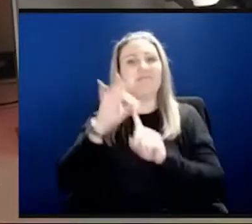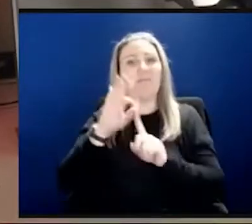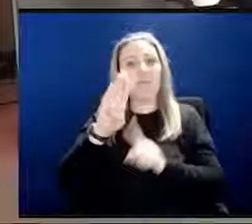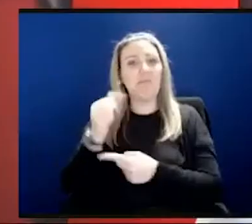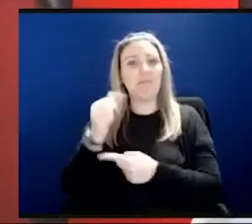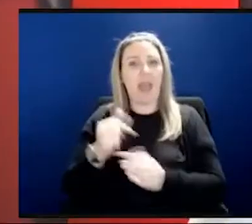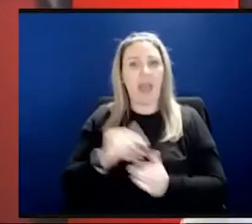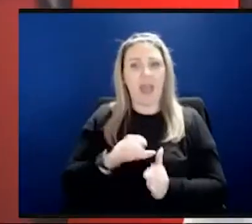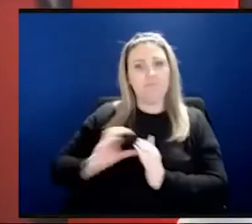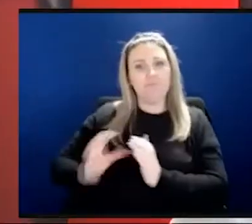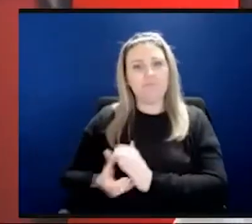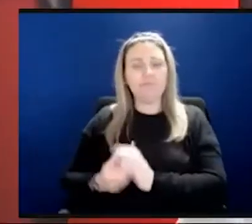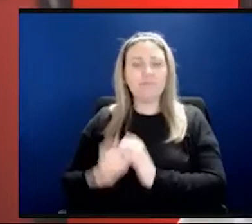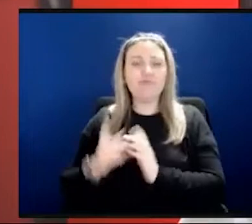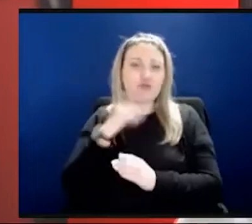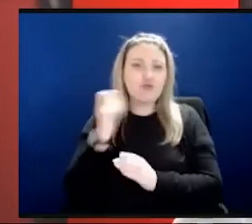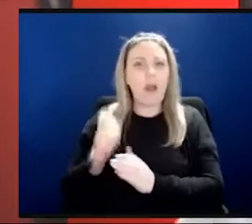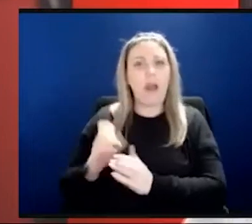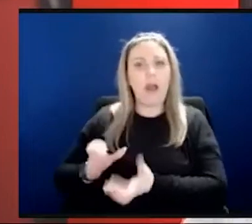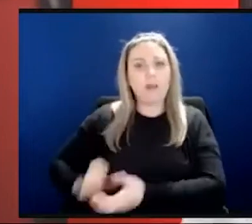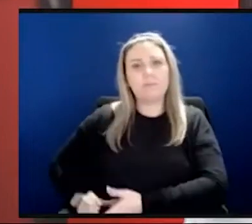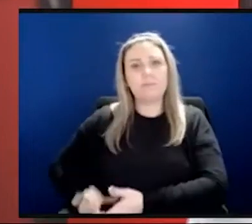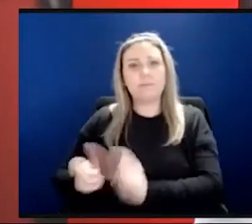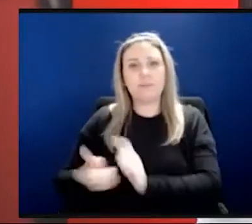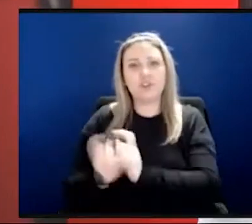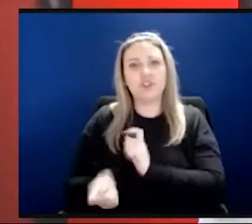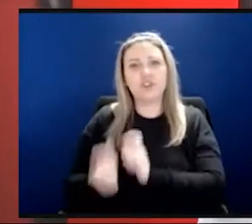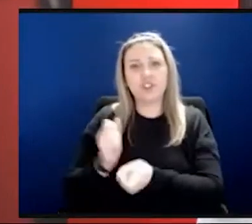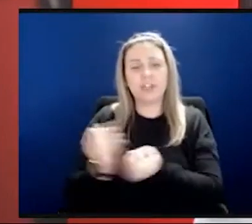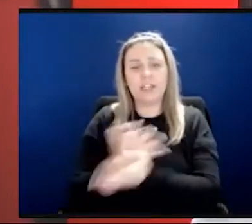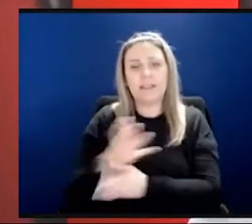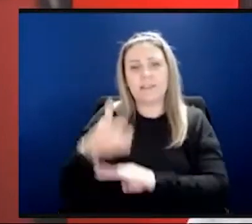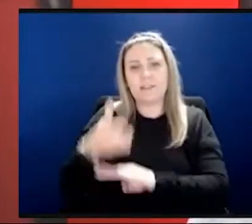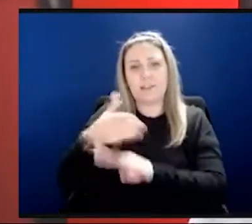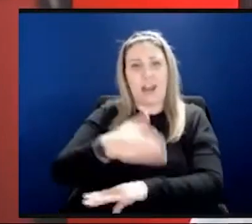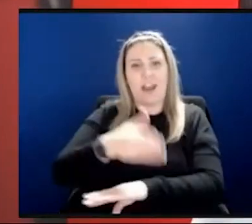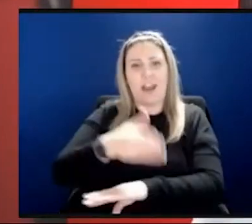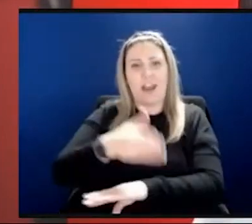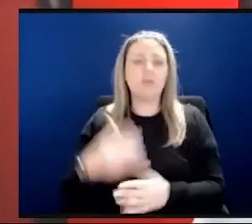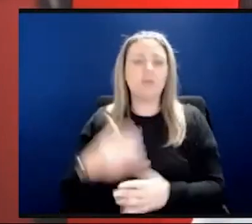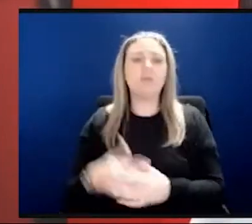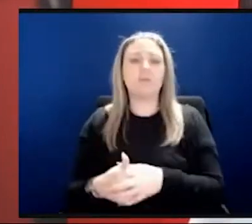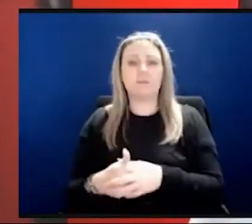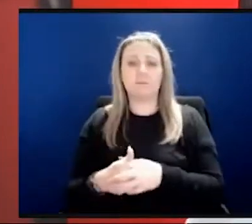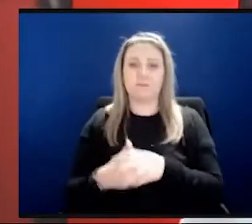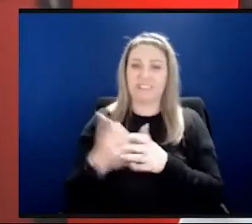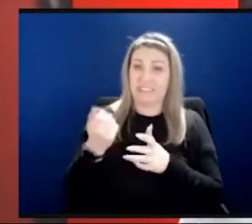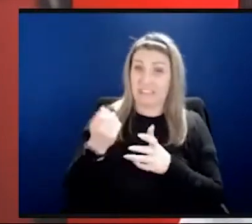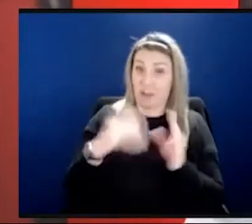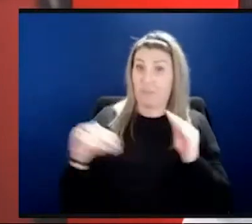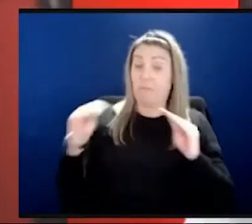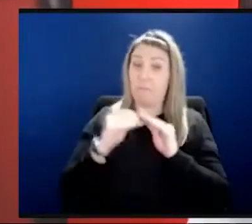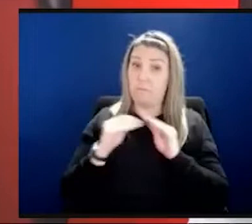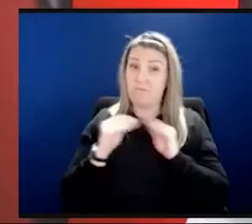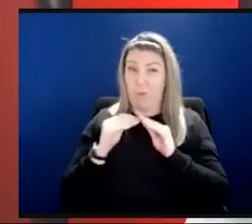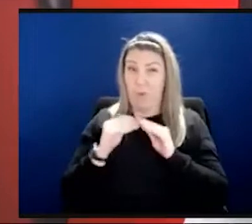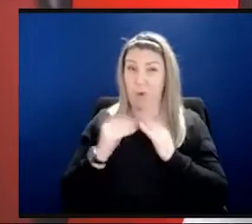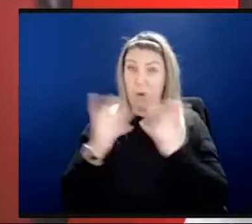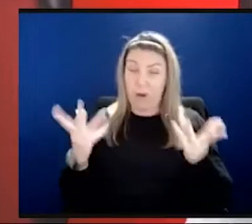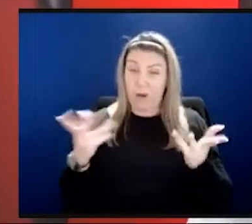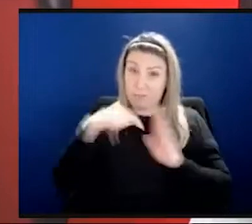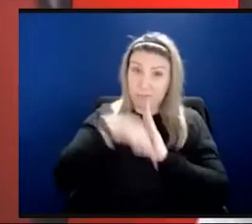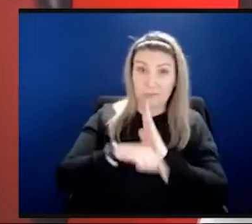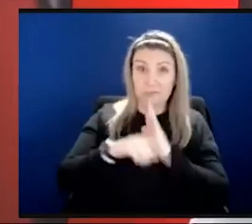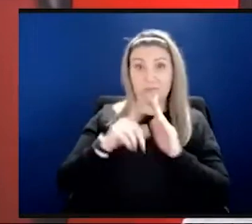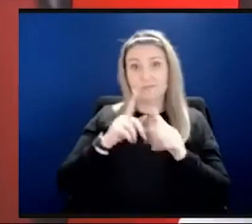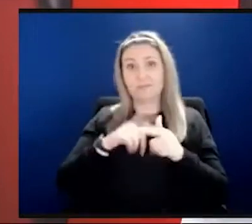dry, and then you change your dressings afterwards, things like this. So it's a little bit more of a production than just, you're probably not going to get out of